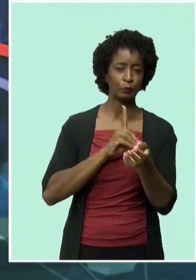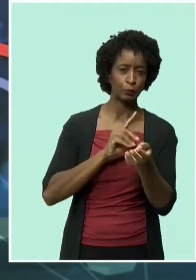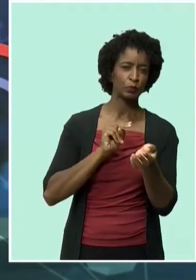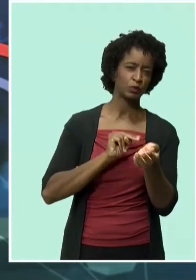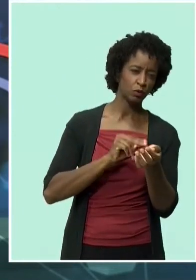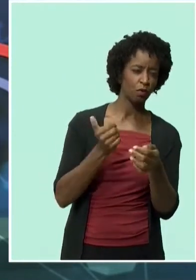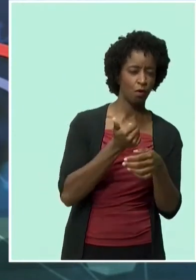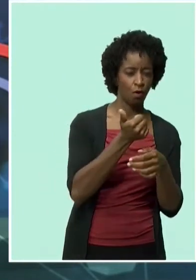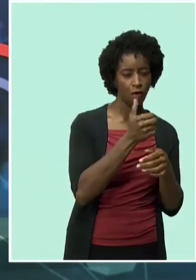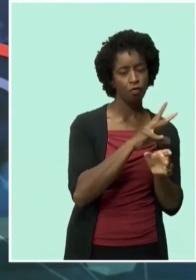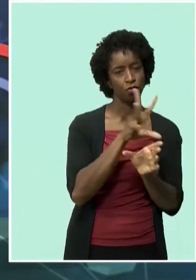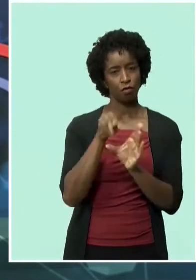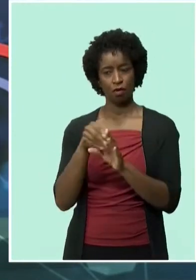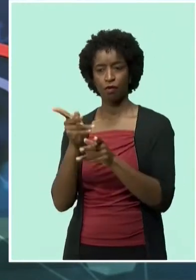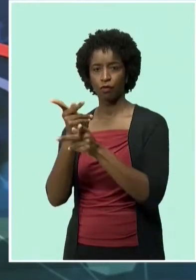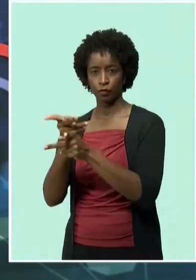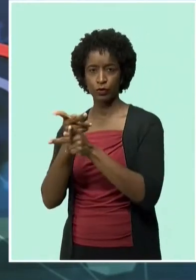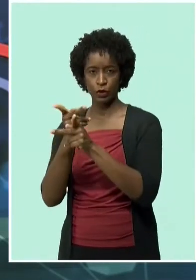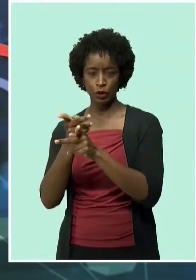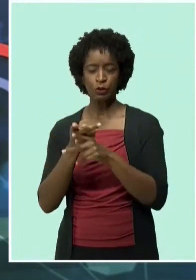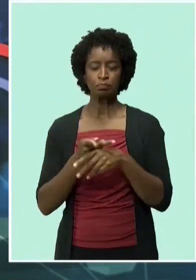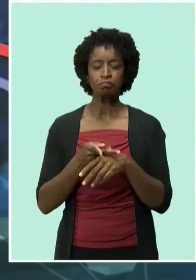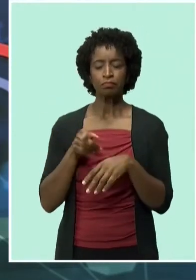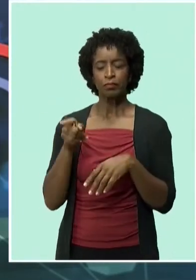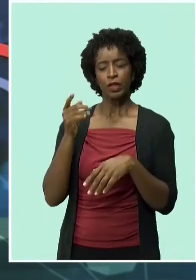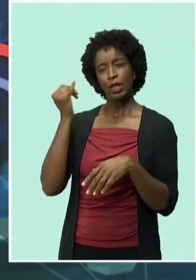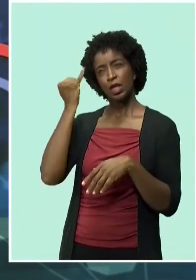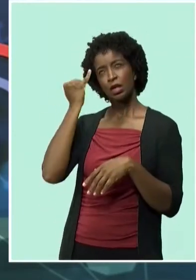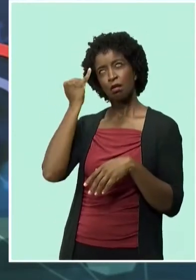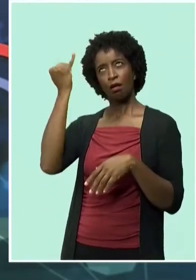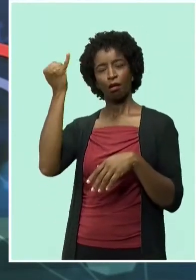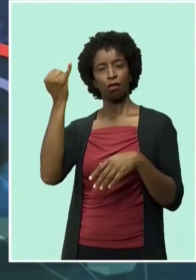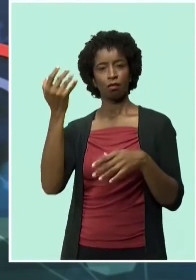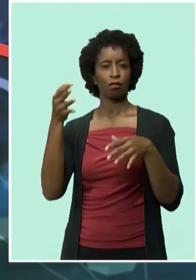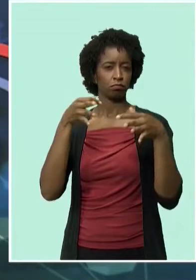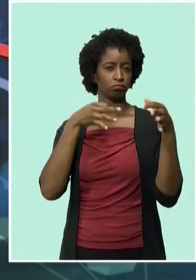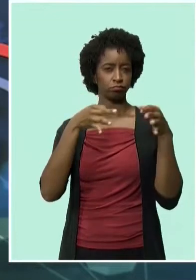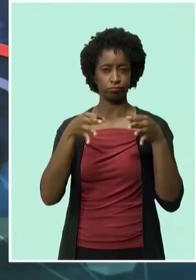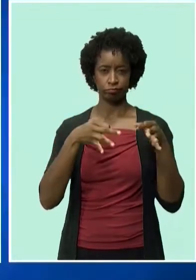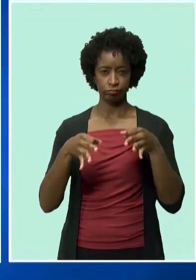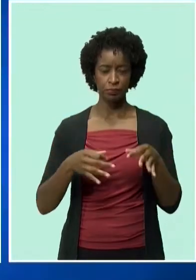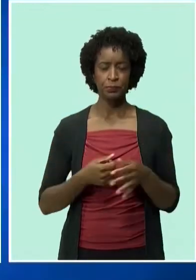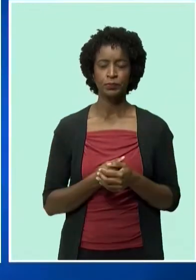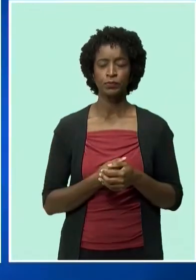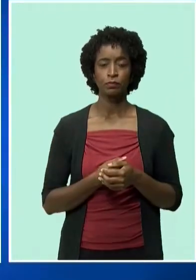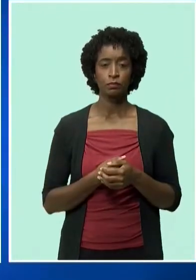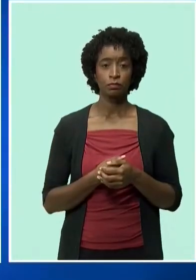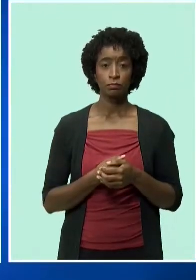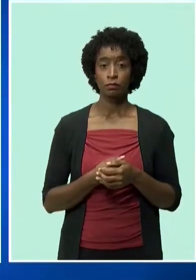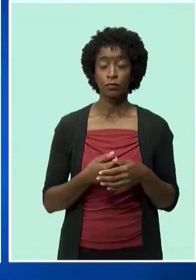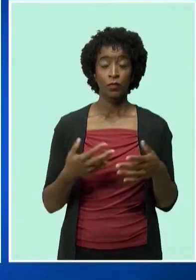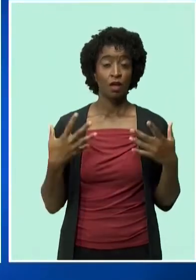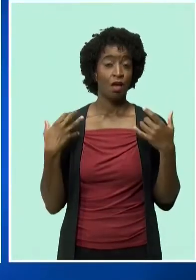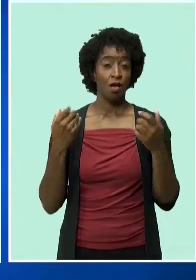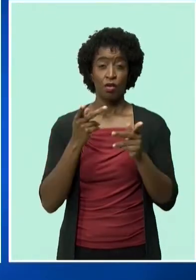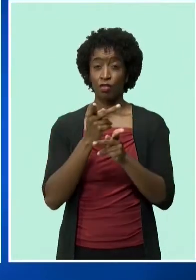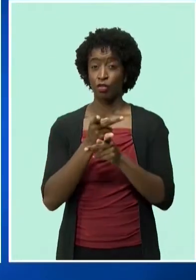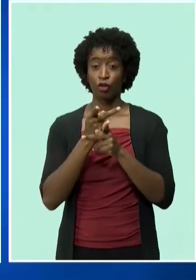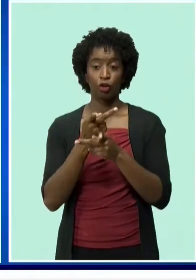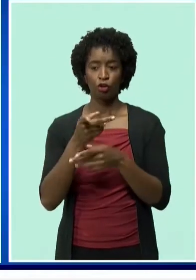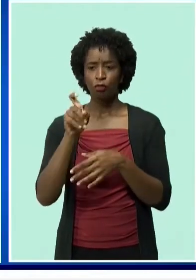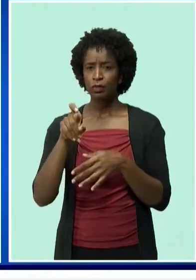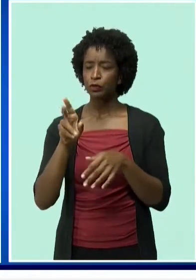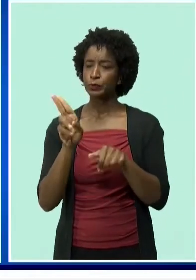Hill outlines his concept for a more nimble healthcare system. The health system has to incorporate things like